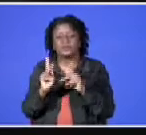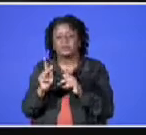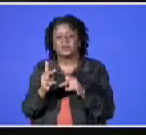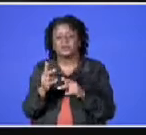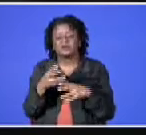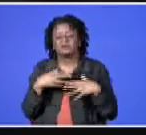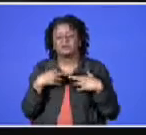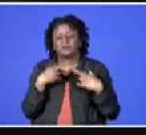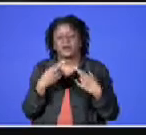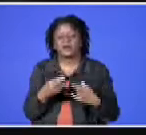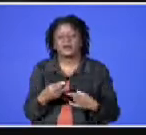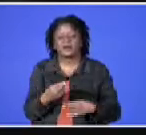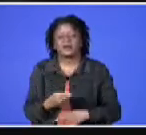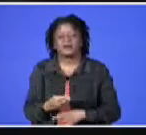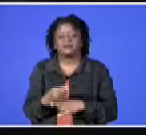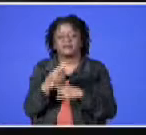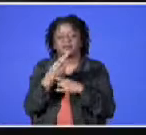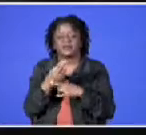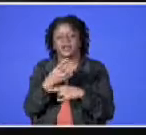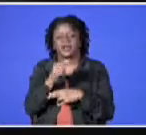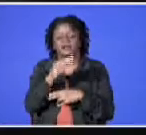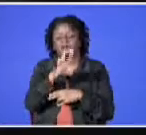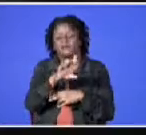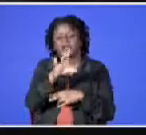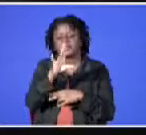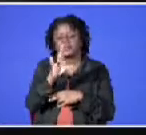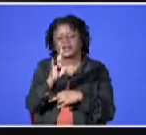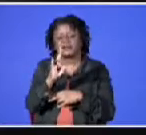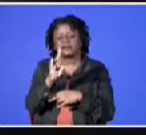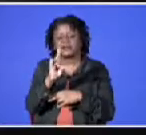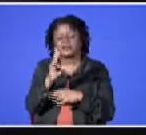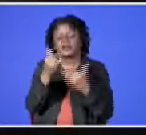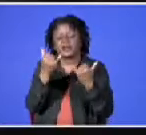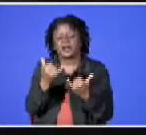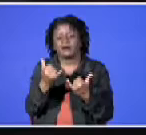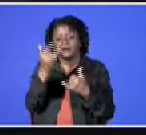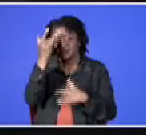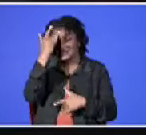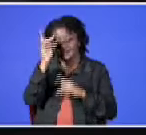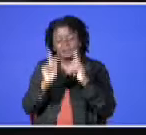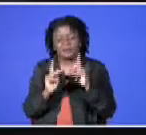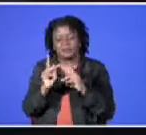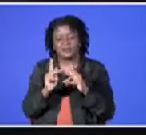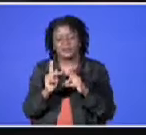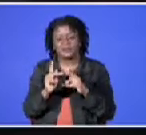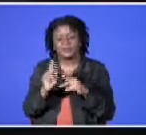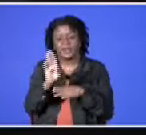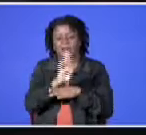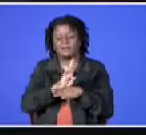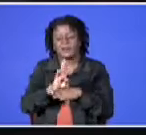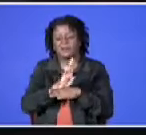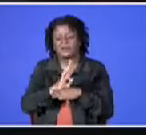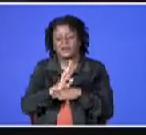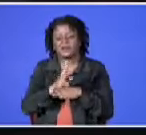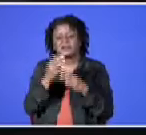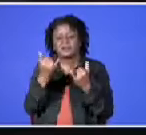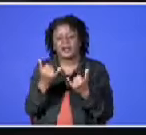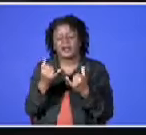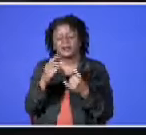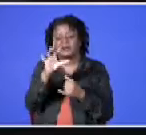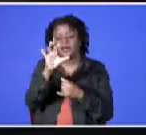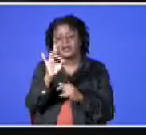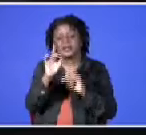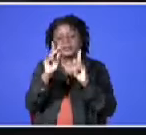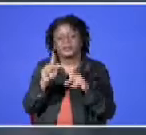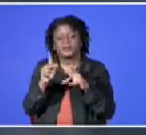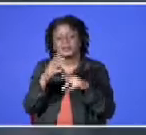active cases. While most of the cases are in New Providence, Sands says Bimini has become a hotspot with a total of 8 cases and 1